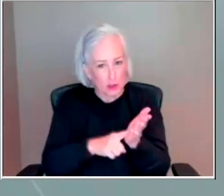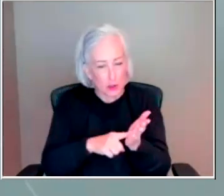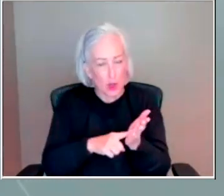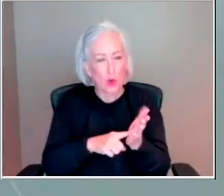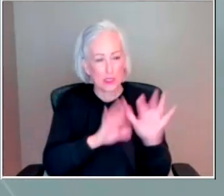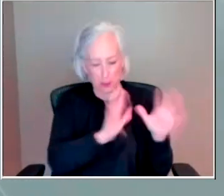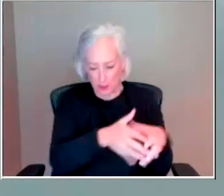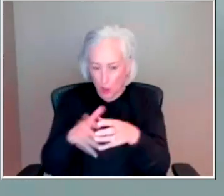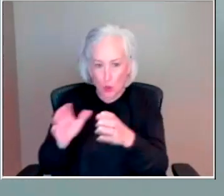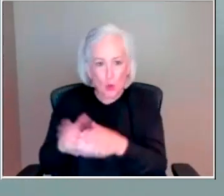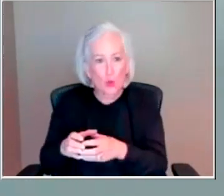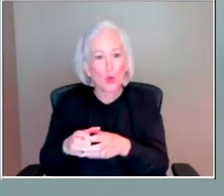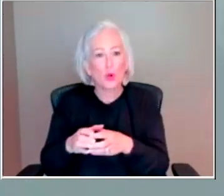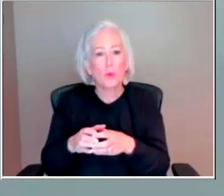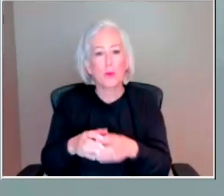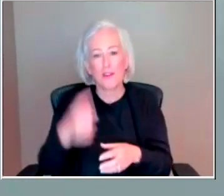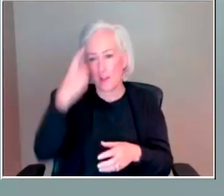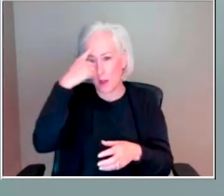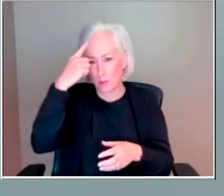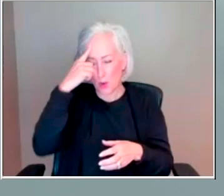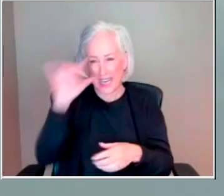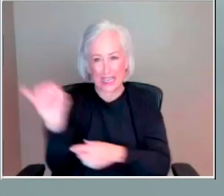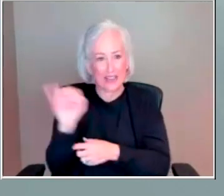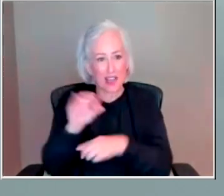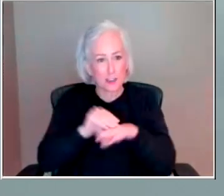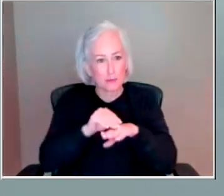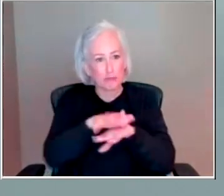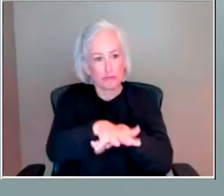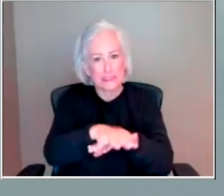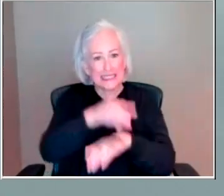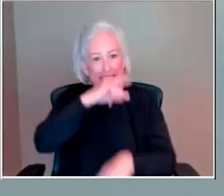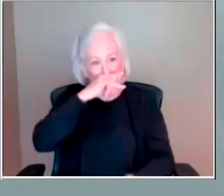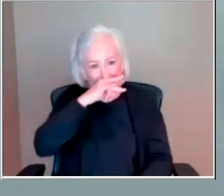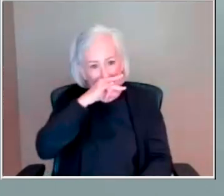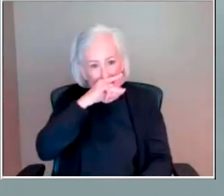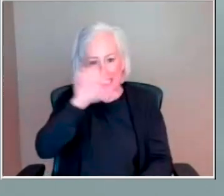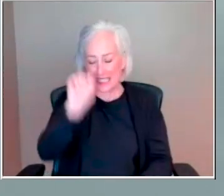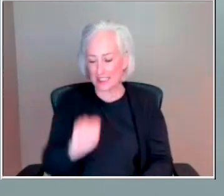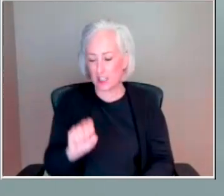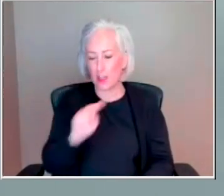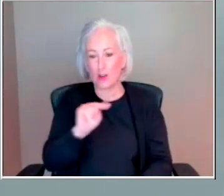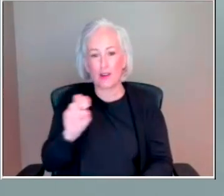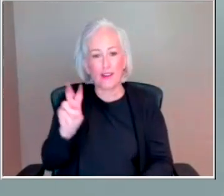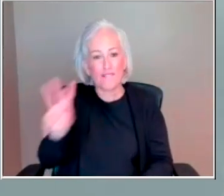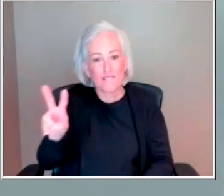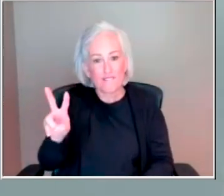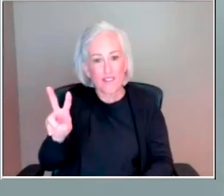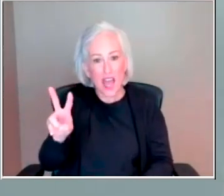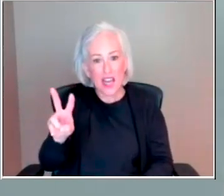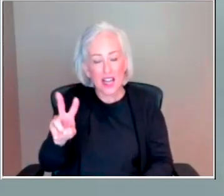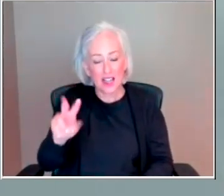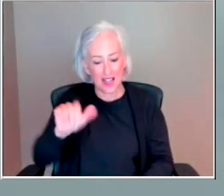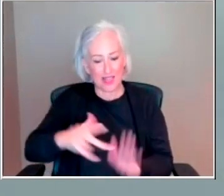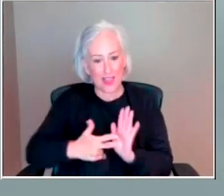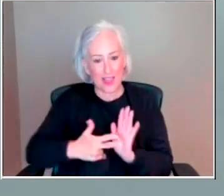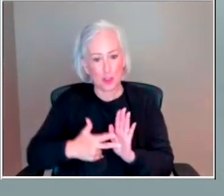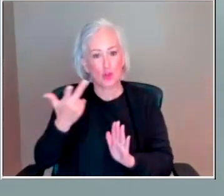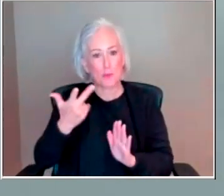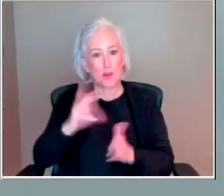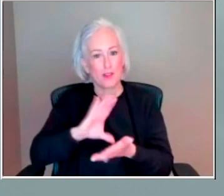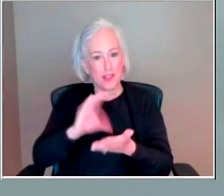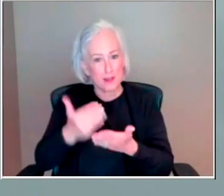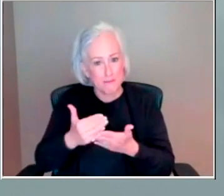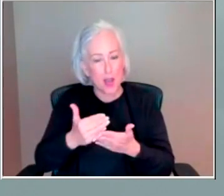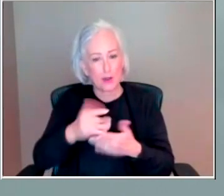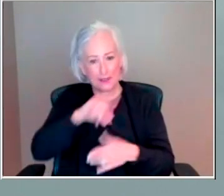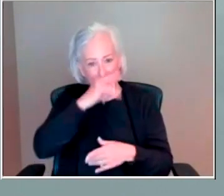18 cases in 2022, which is triple the normal amount. Most of the kids actually needed some brain surgery for treatment. No